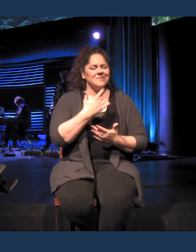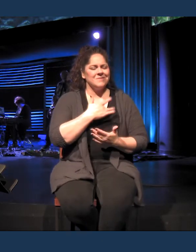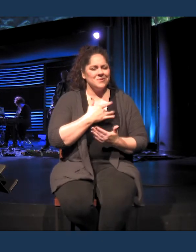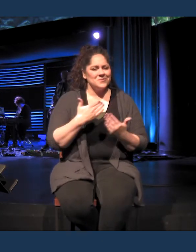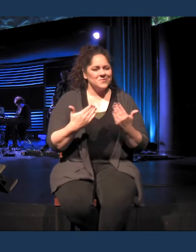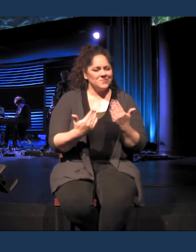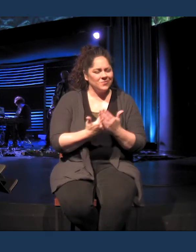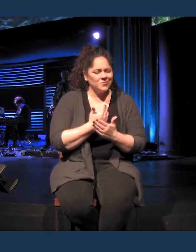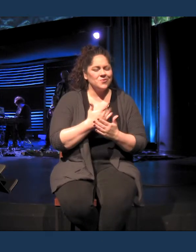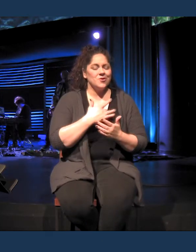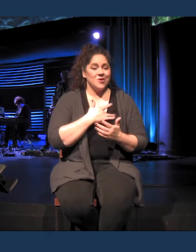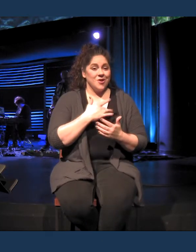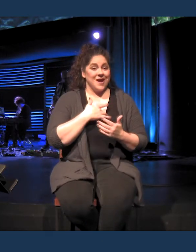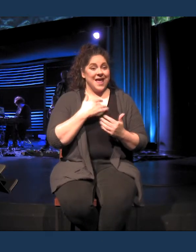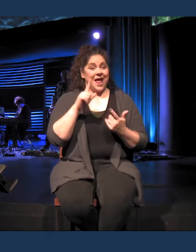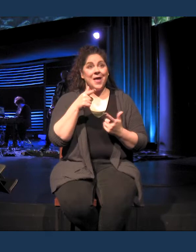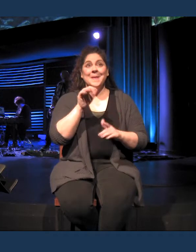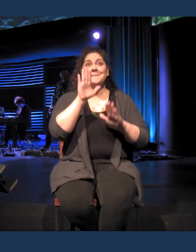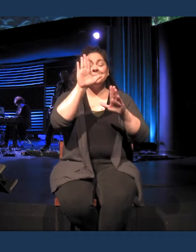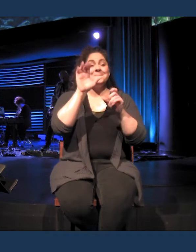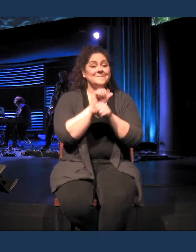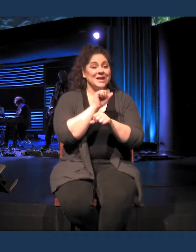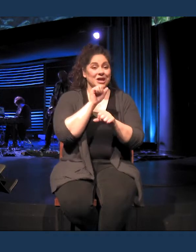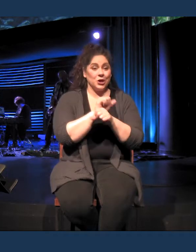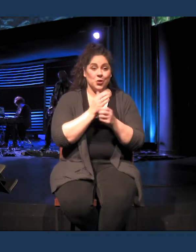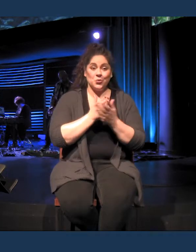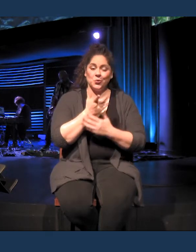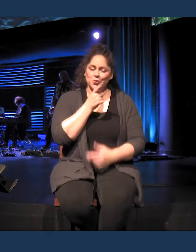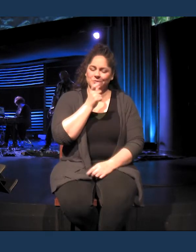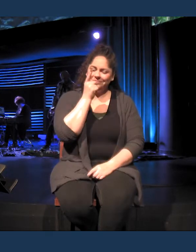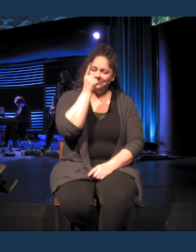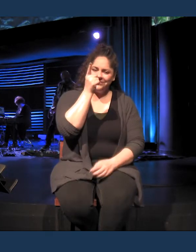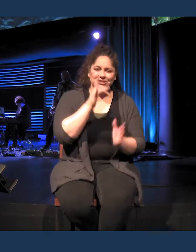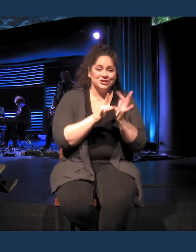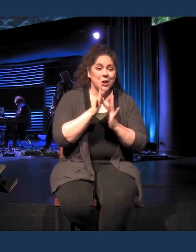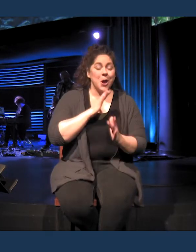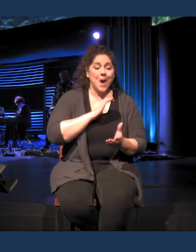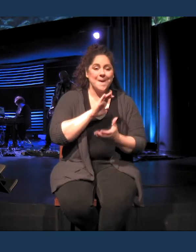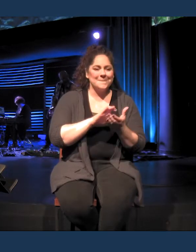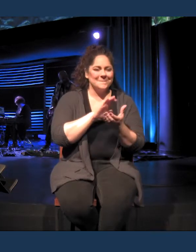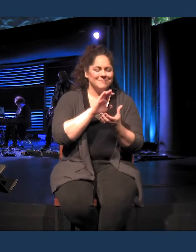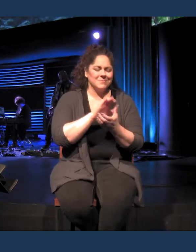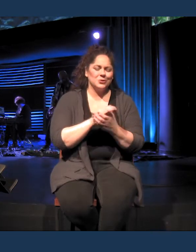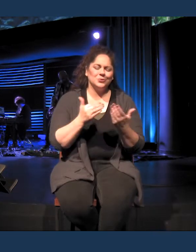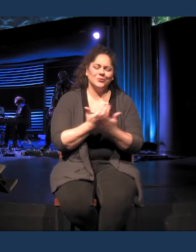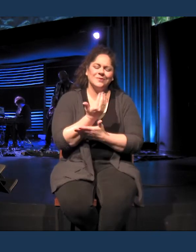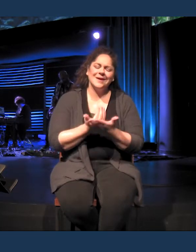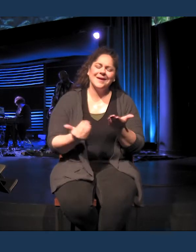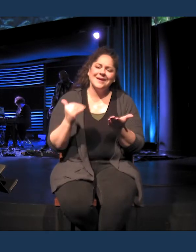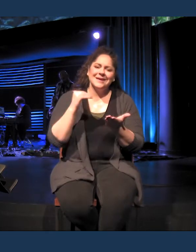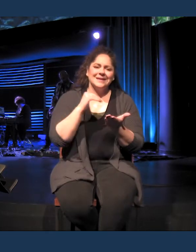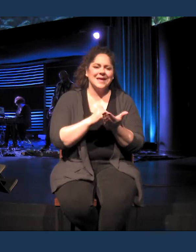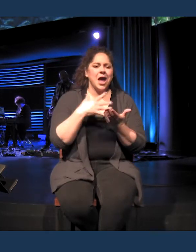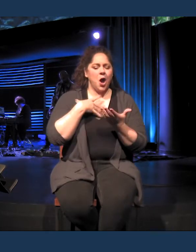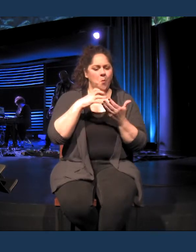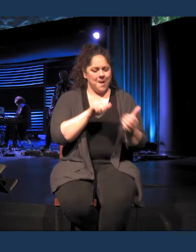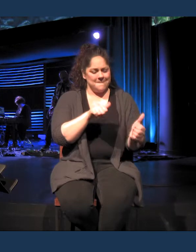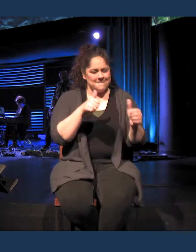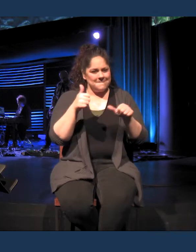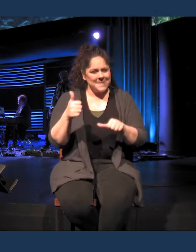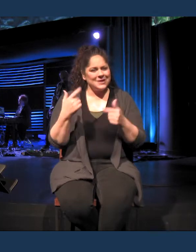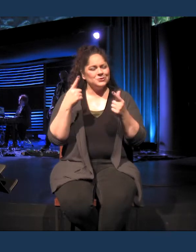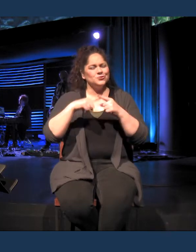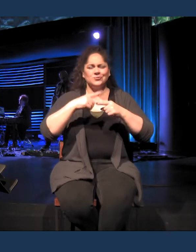after yet another miracle that can be only traced back to Jesus, our marriage has been restored. I want to be water baptized to